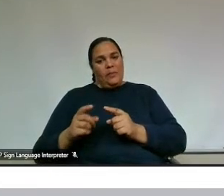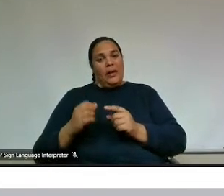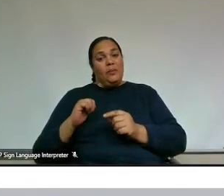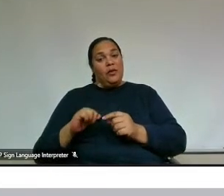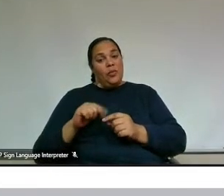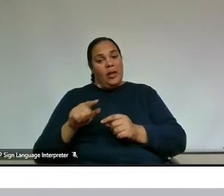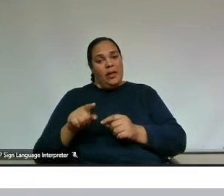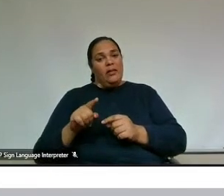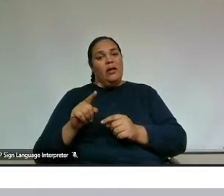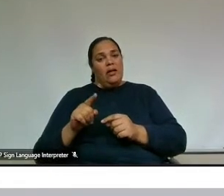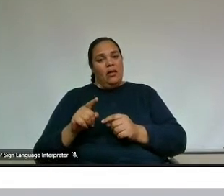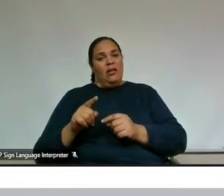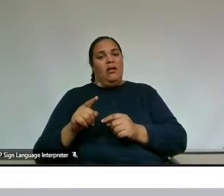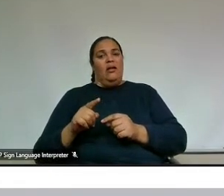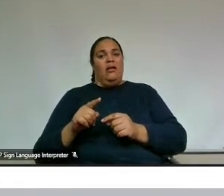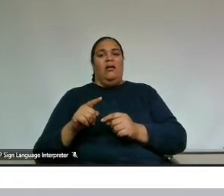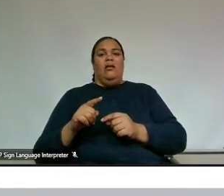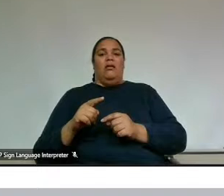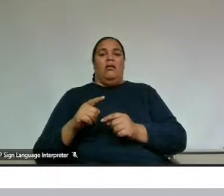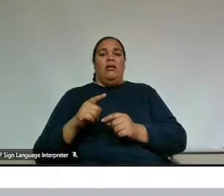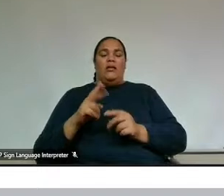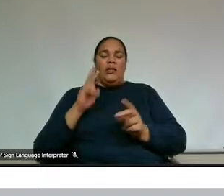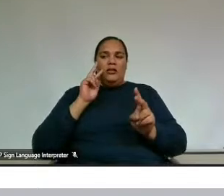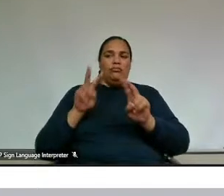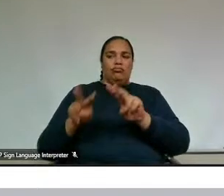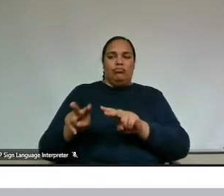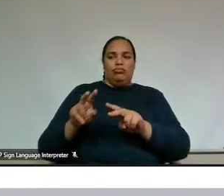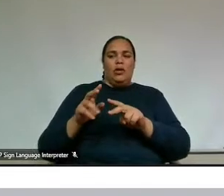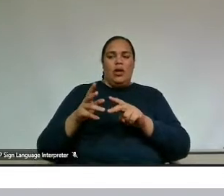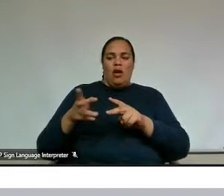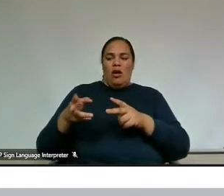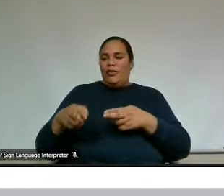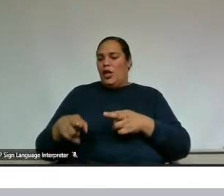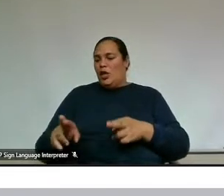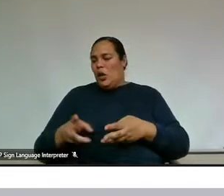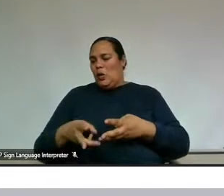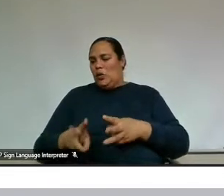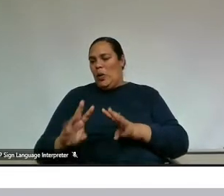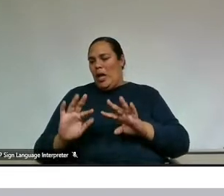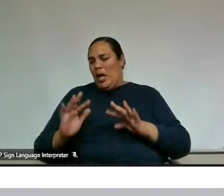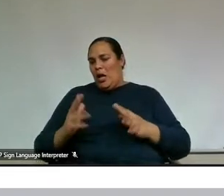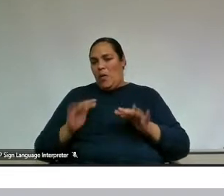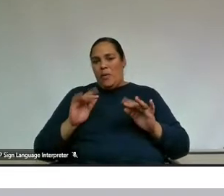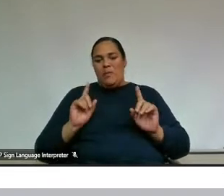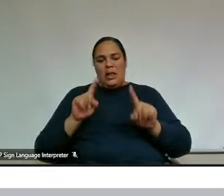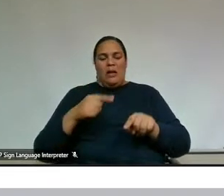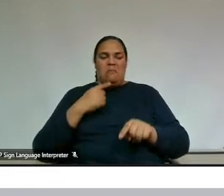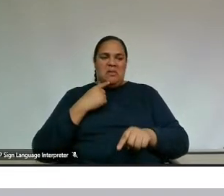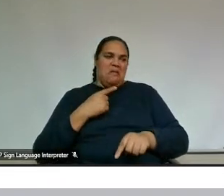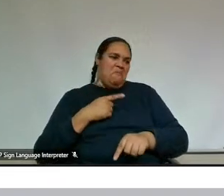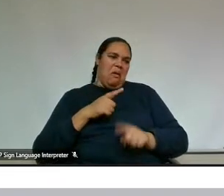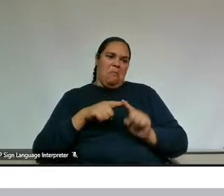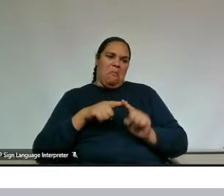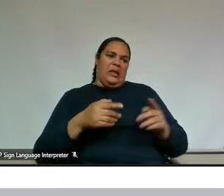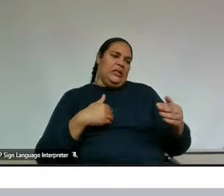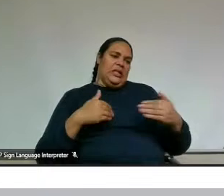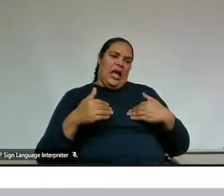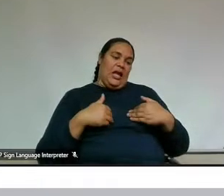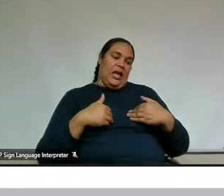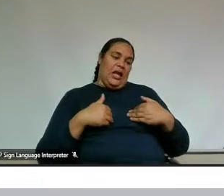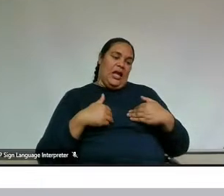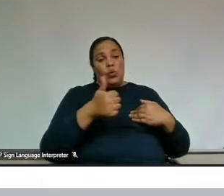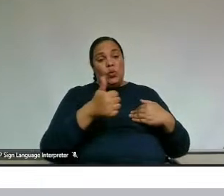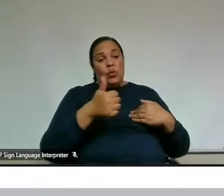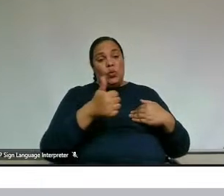Municipalities are rated by the condition of their roads condition. People come there and say, well, this administration looks good or